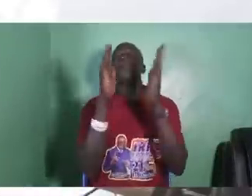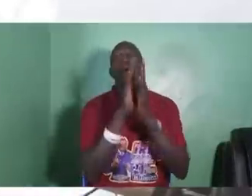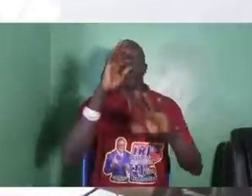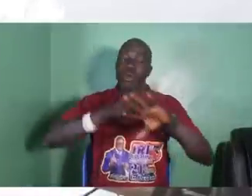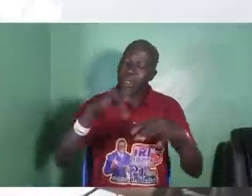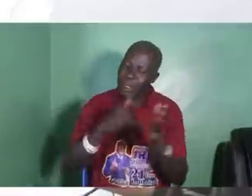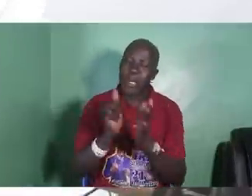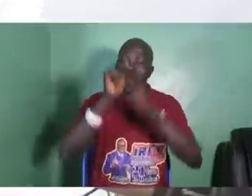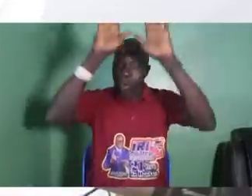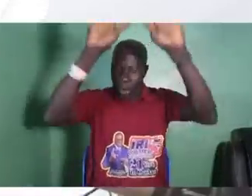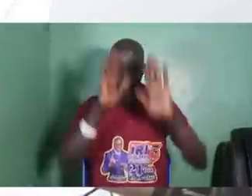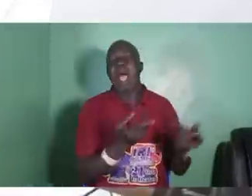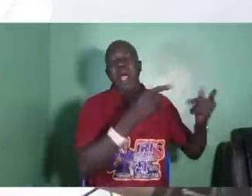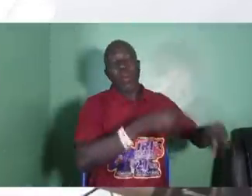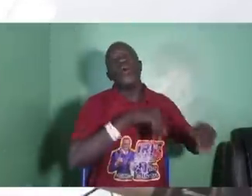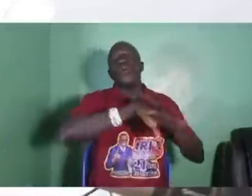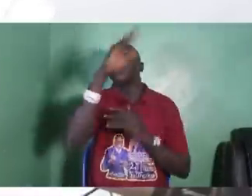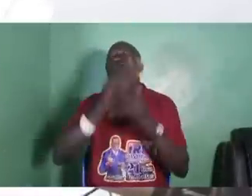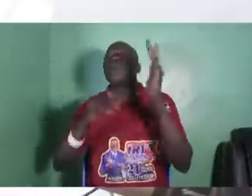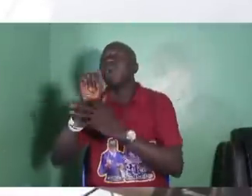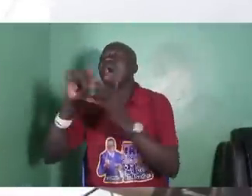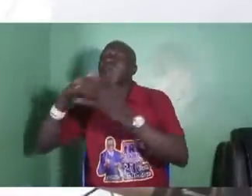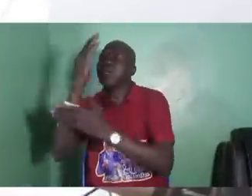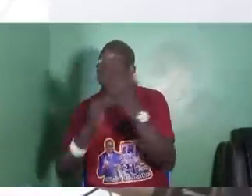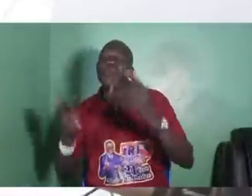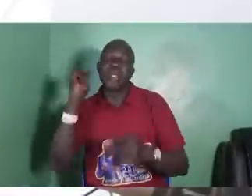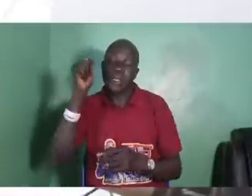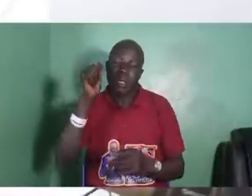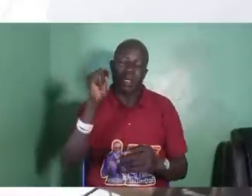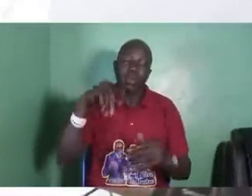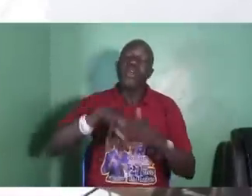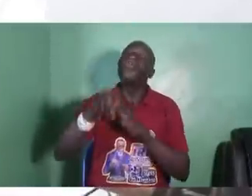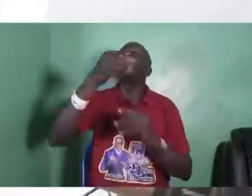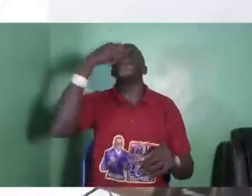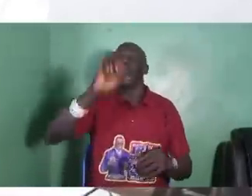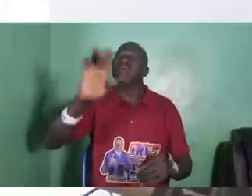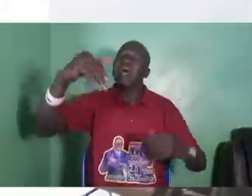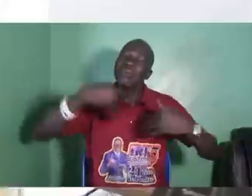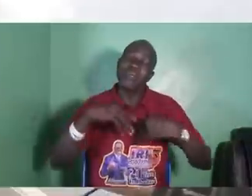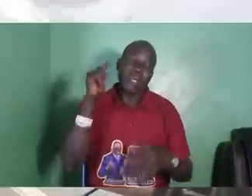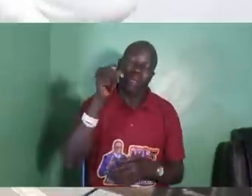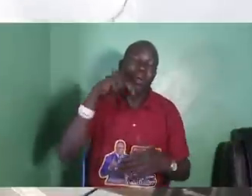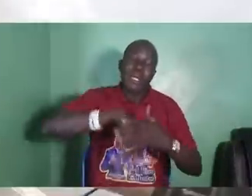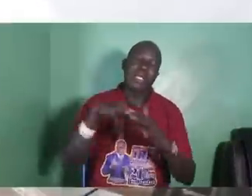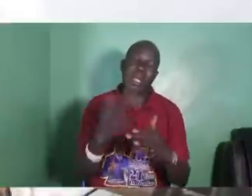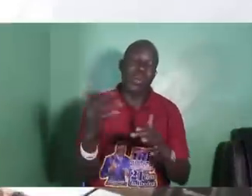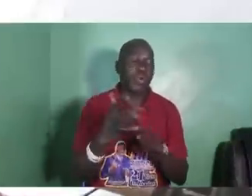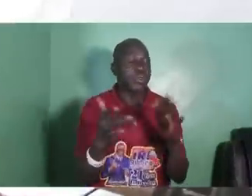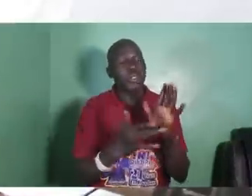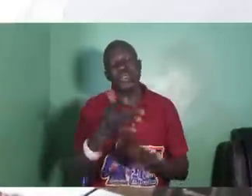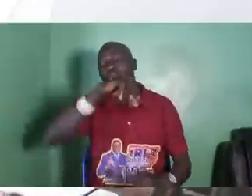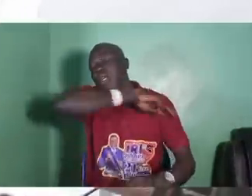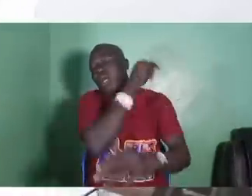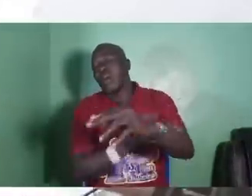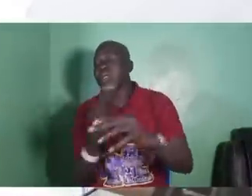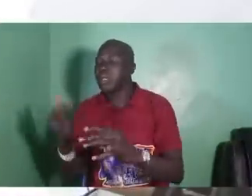on it, ati say ya ni ti o se, and the miraculous thing, awon yen de ti ni opo, and people are having different things, what are the testimony, you some have a pain that you are rolling, in